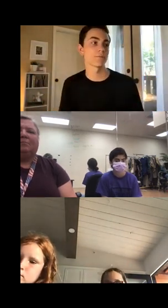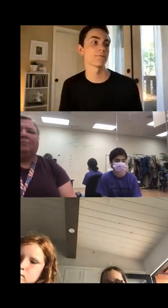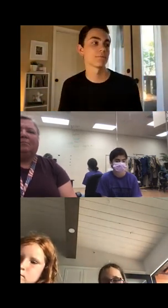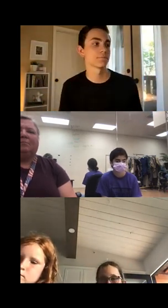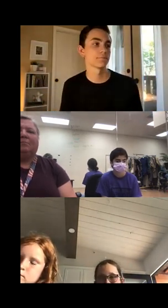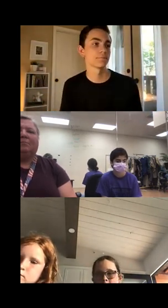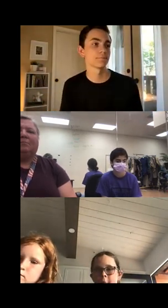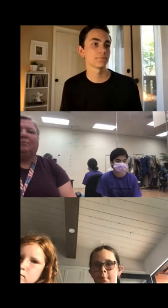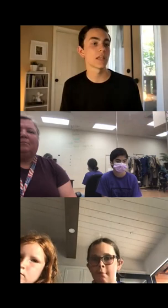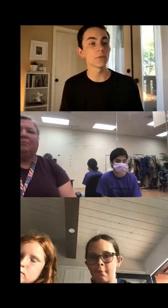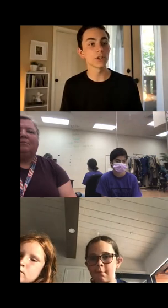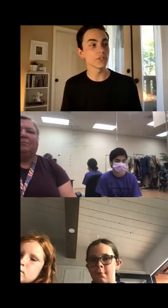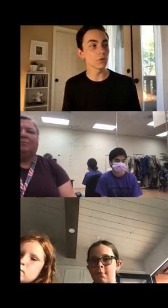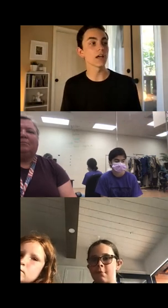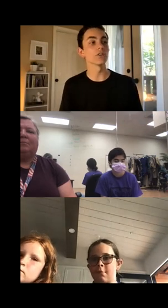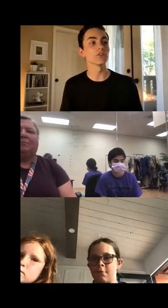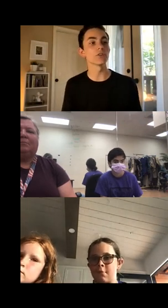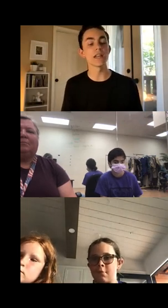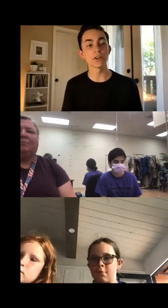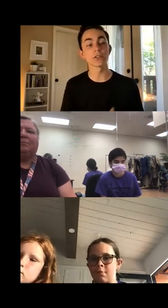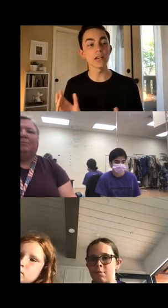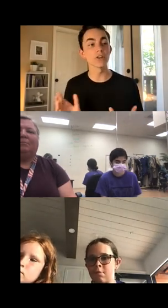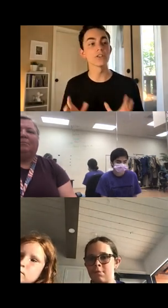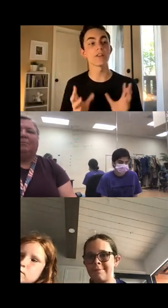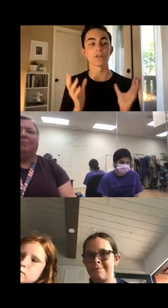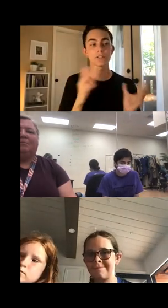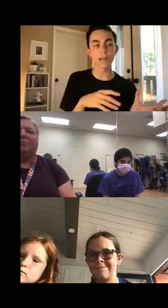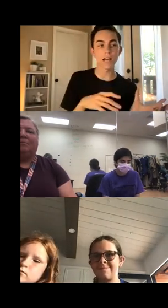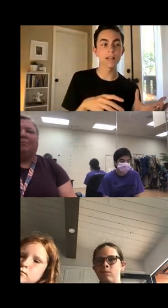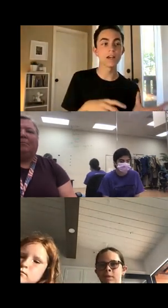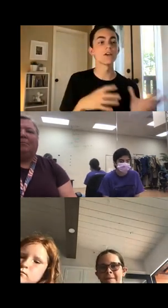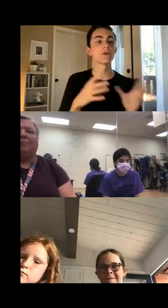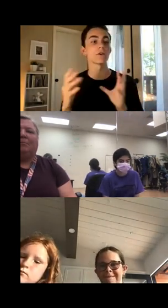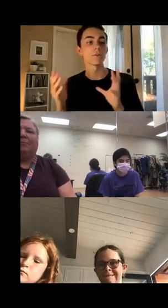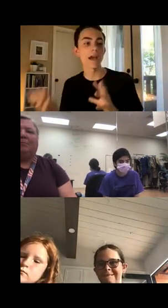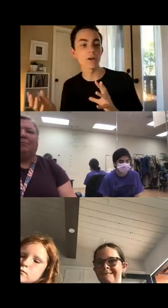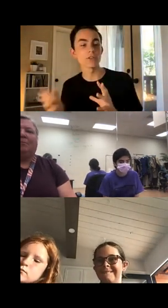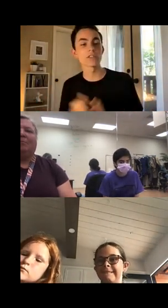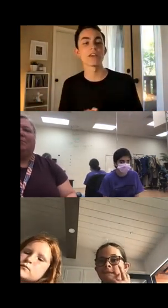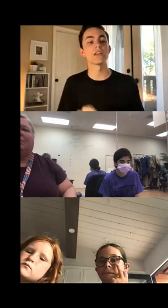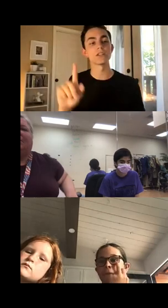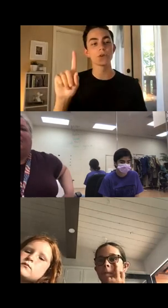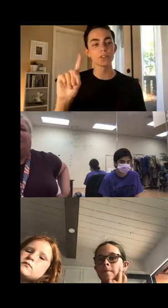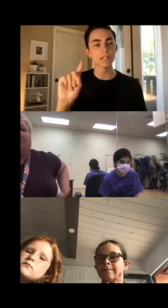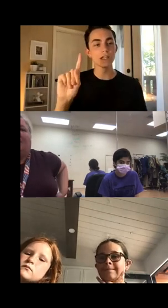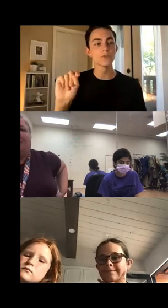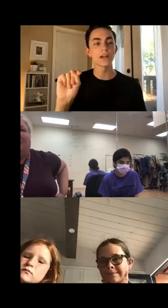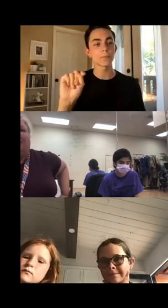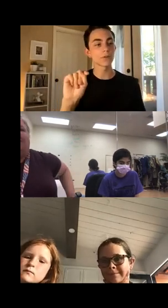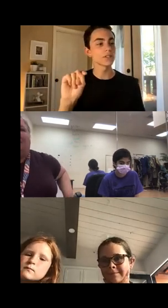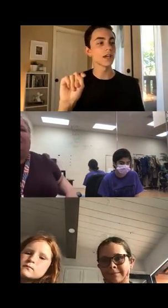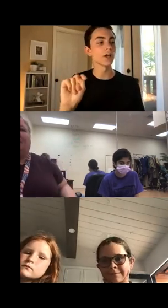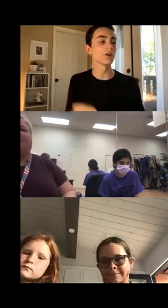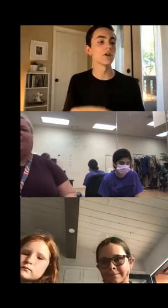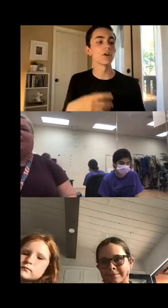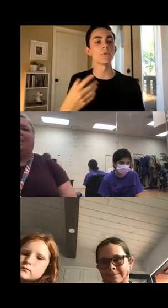forth. And then when you have double letters, depending on the letter, it's either a slide or a bounce. And so with T, you do that